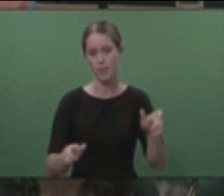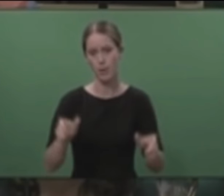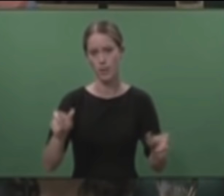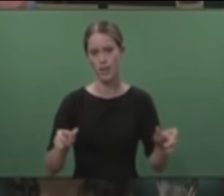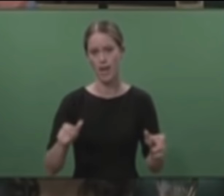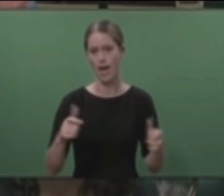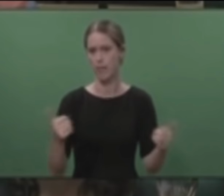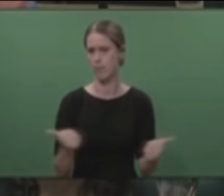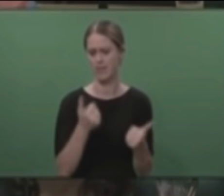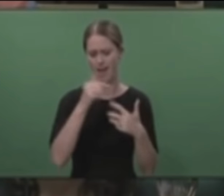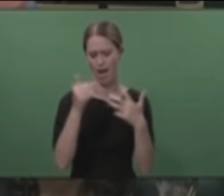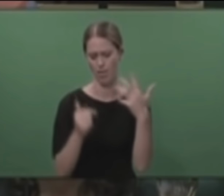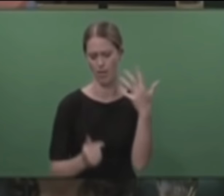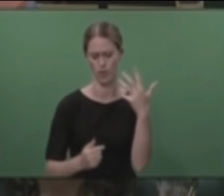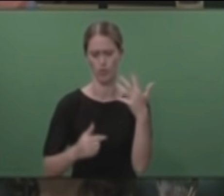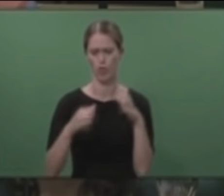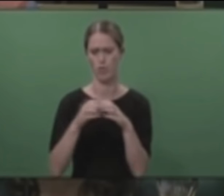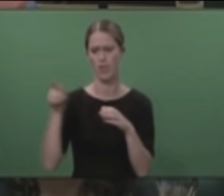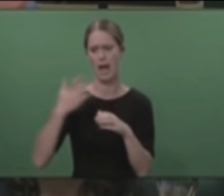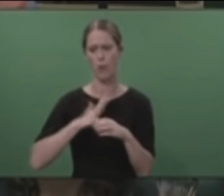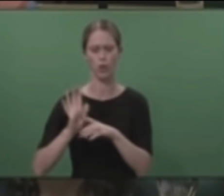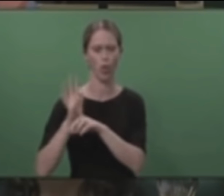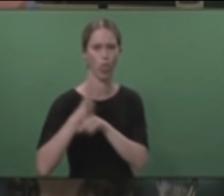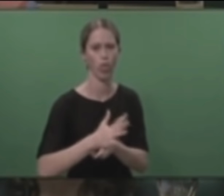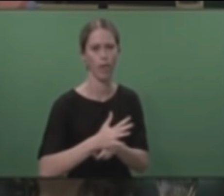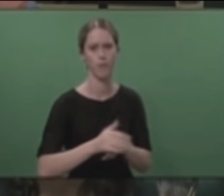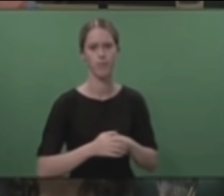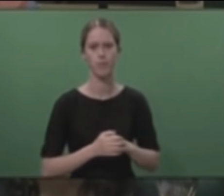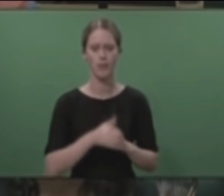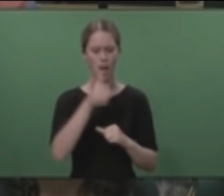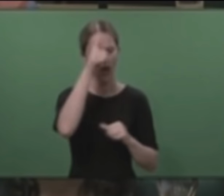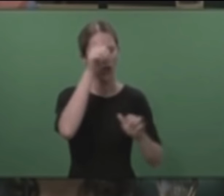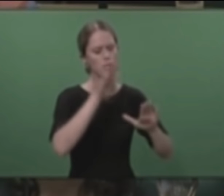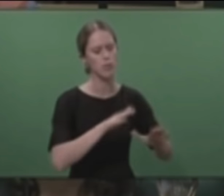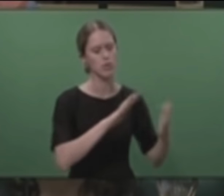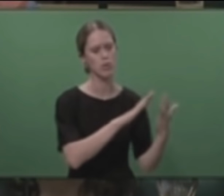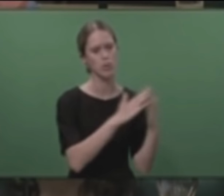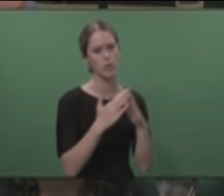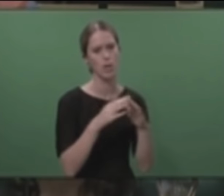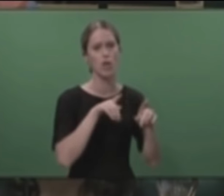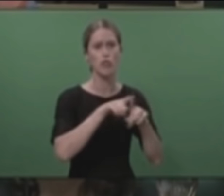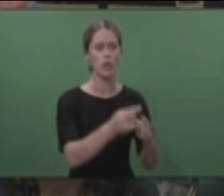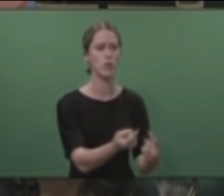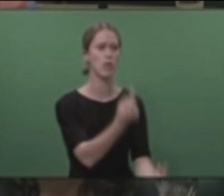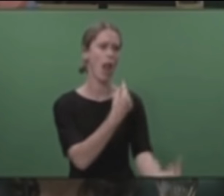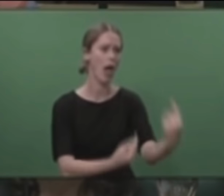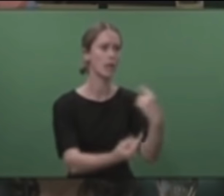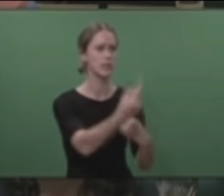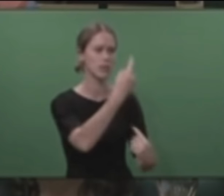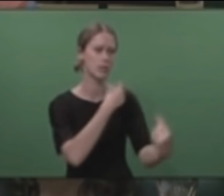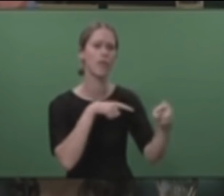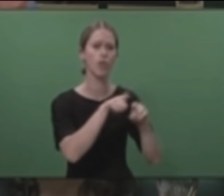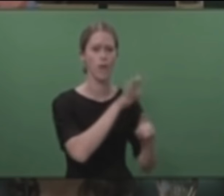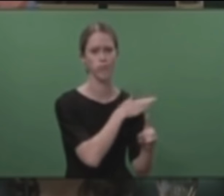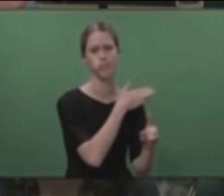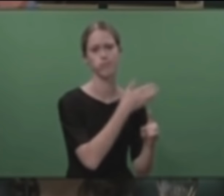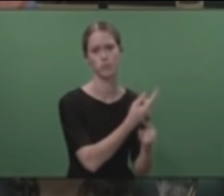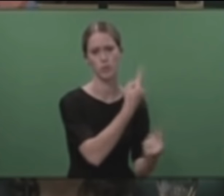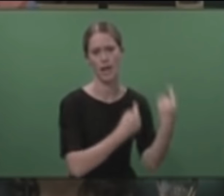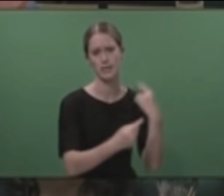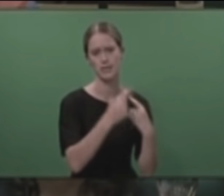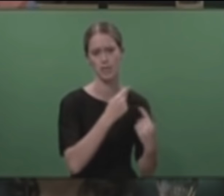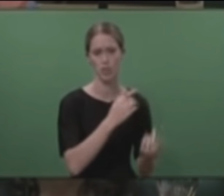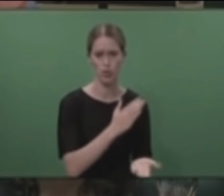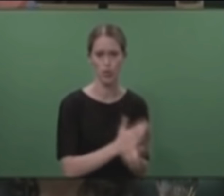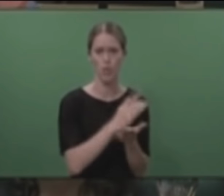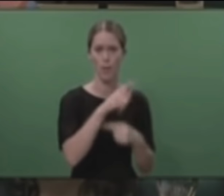and many others. I know the Muslim community tried to tell us these truths of the dangers